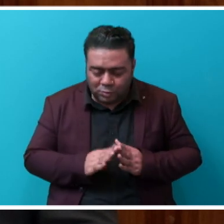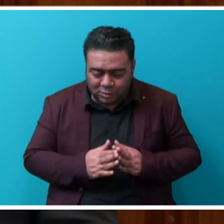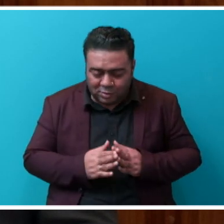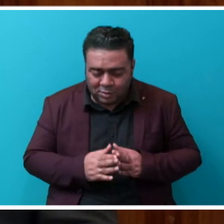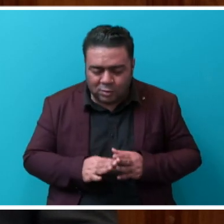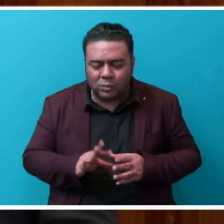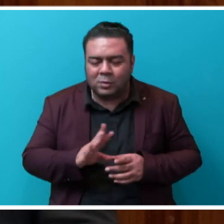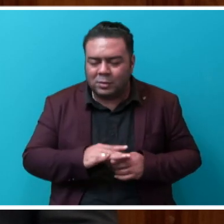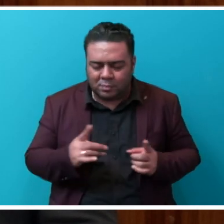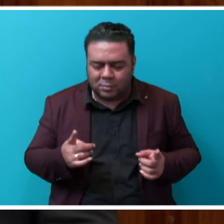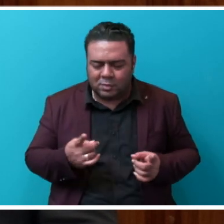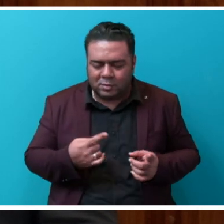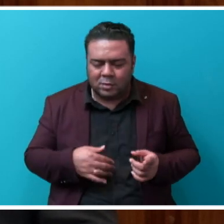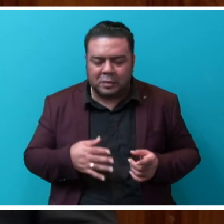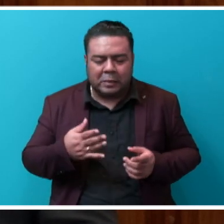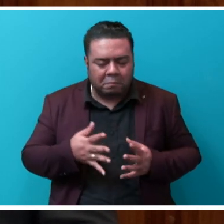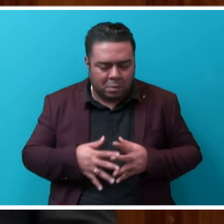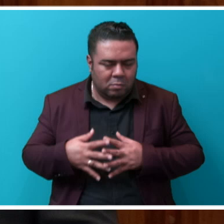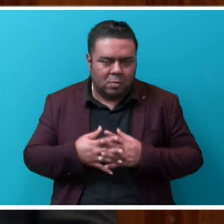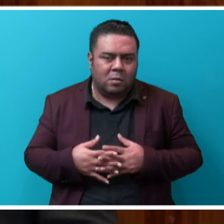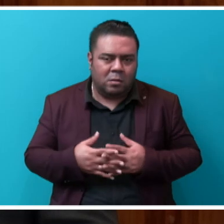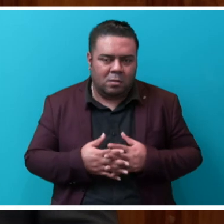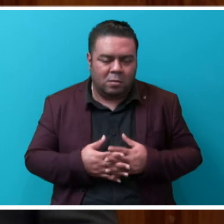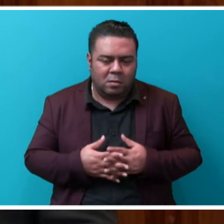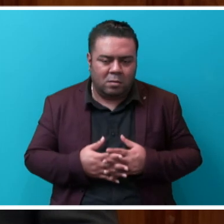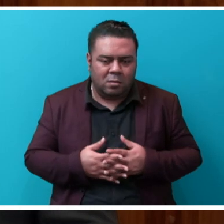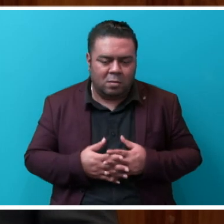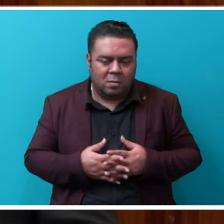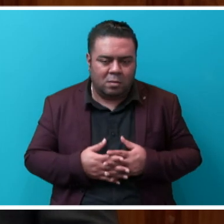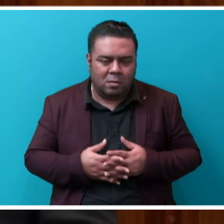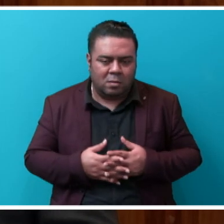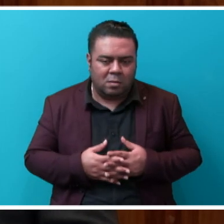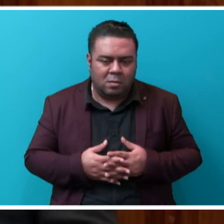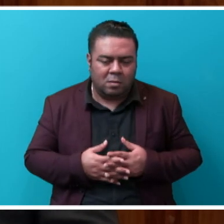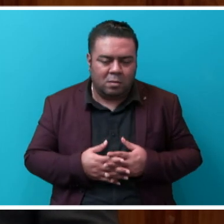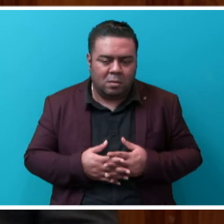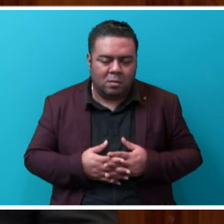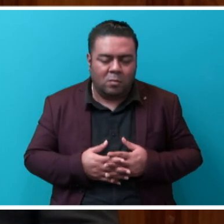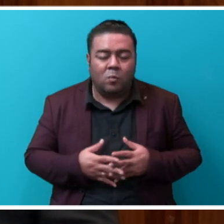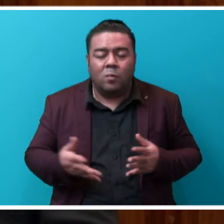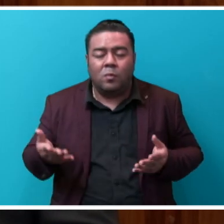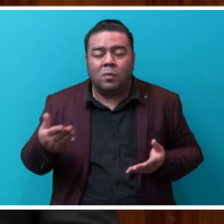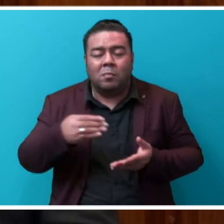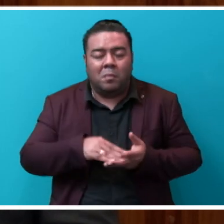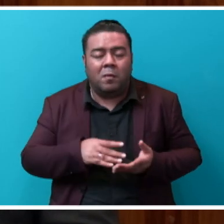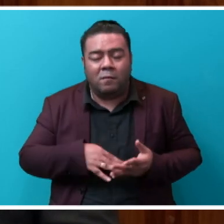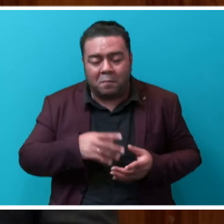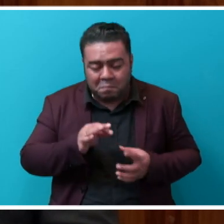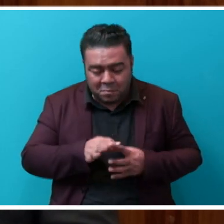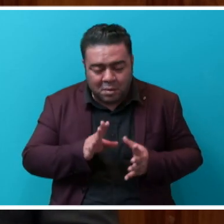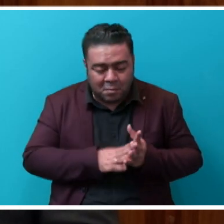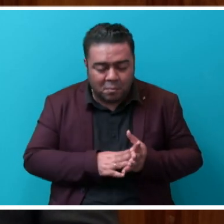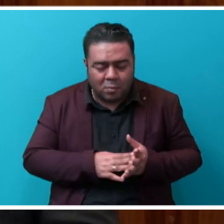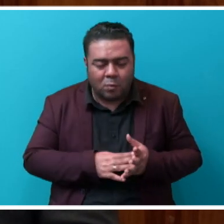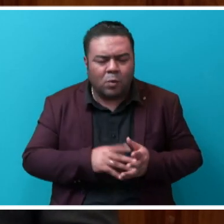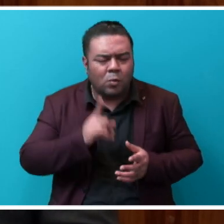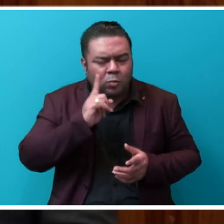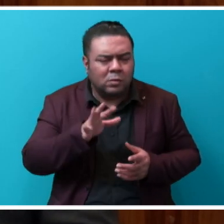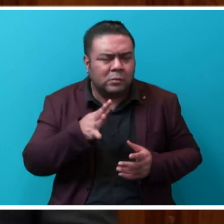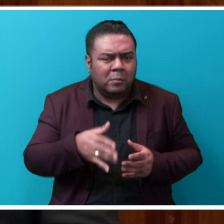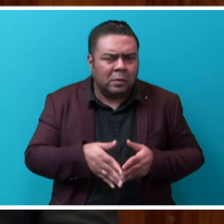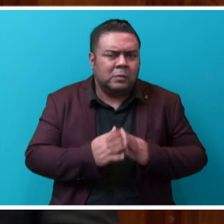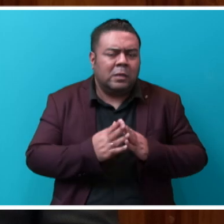quite significantly in America. And perhaps with the permission of the Prime Minister, we can perhaps looking at setting up something on the